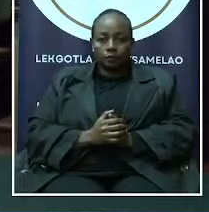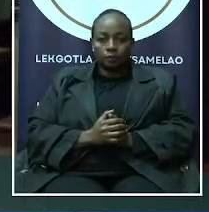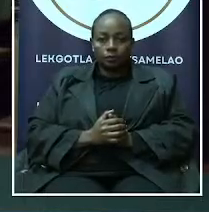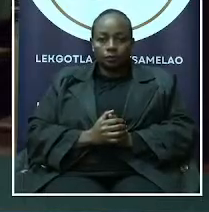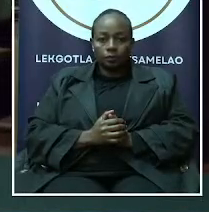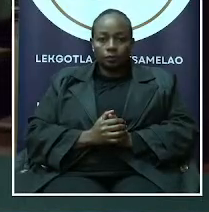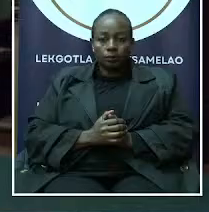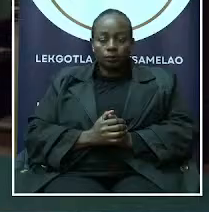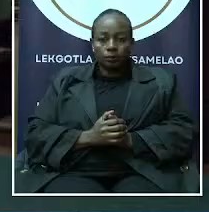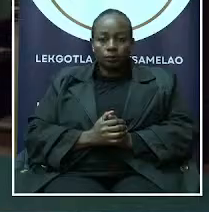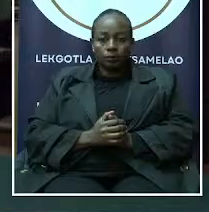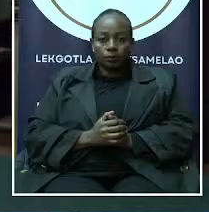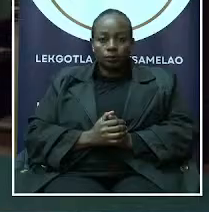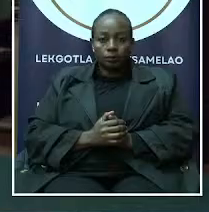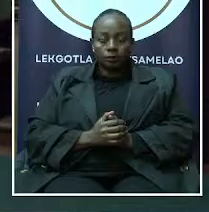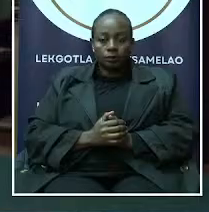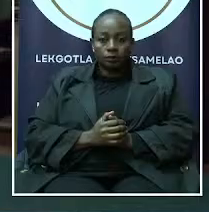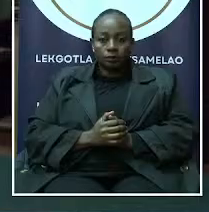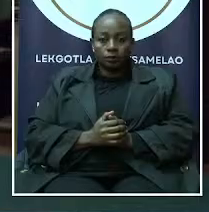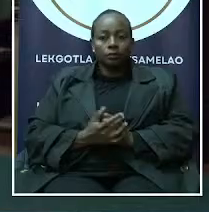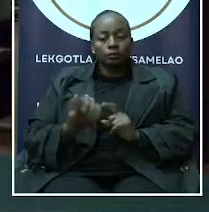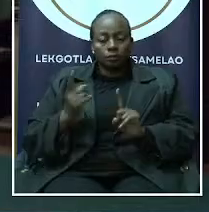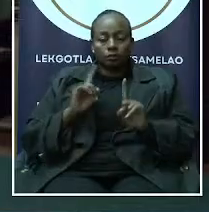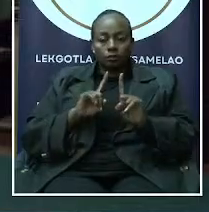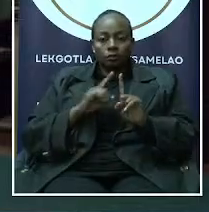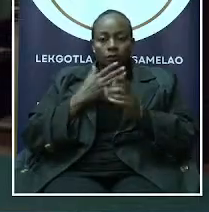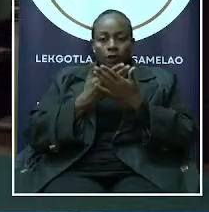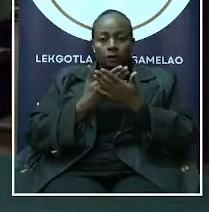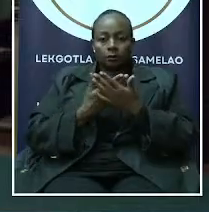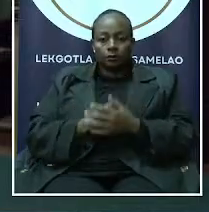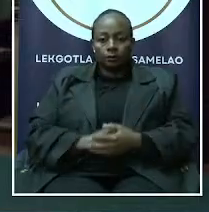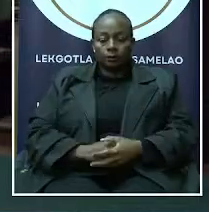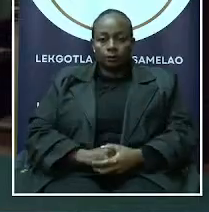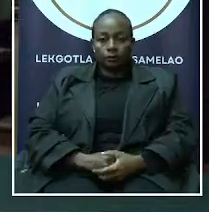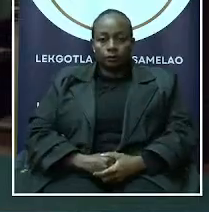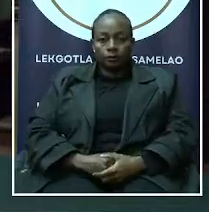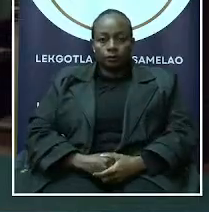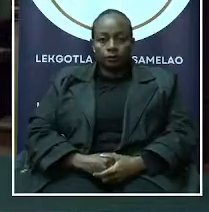You may take the podium.